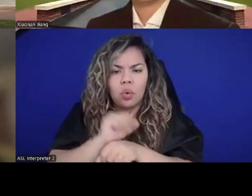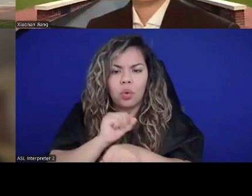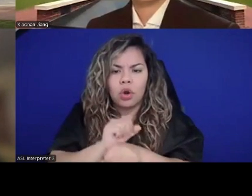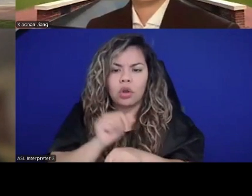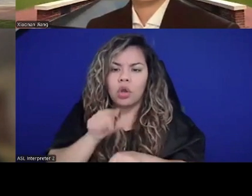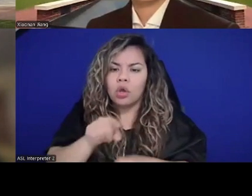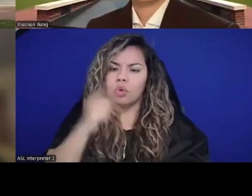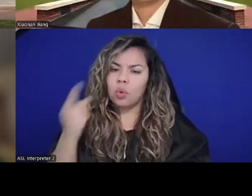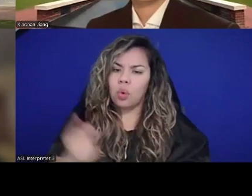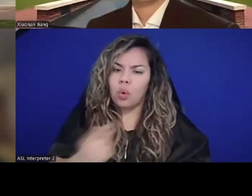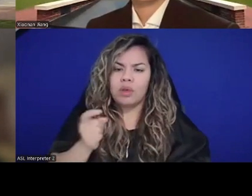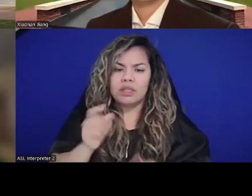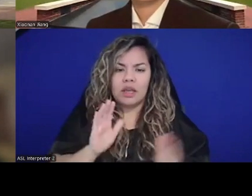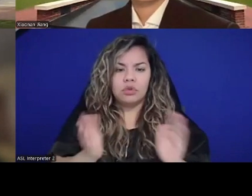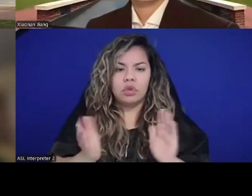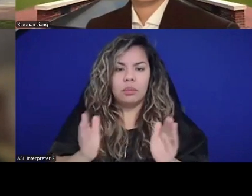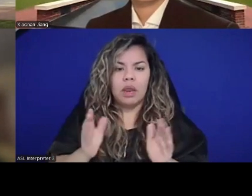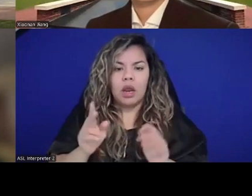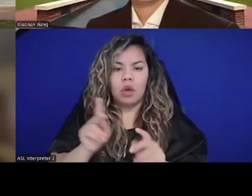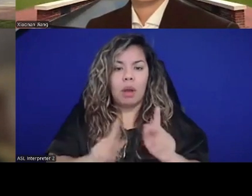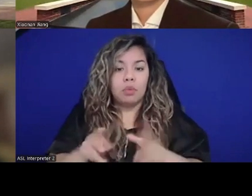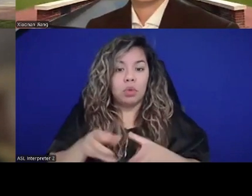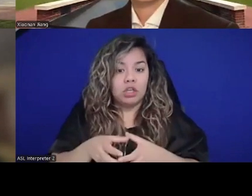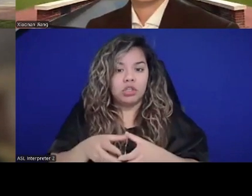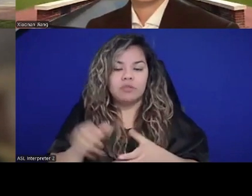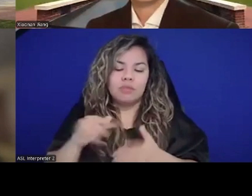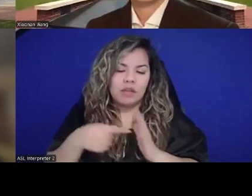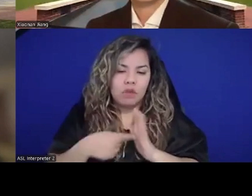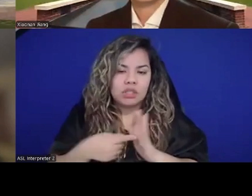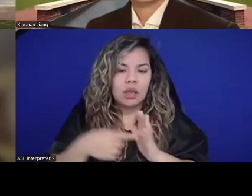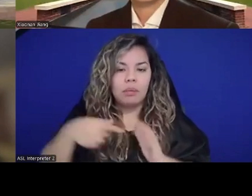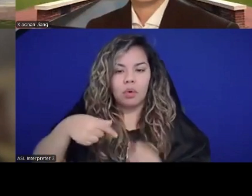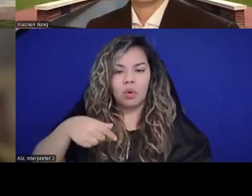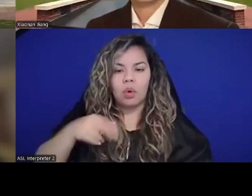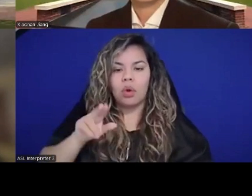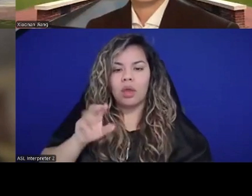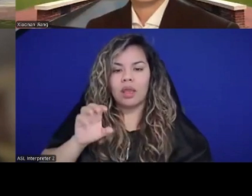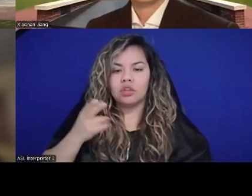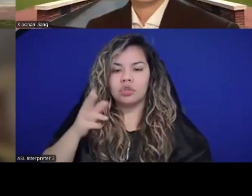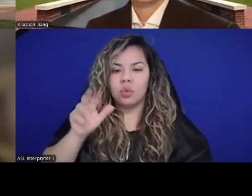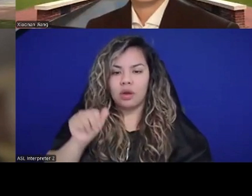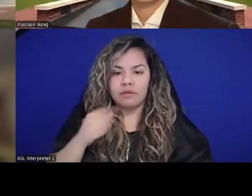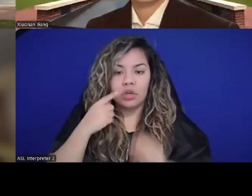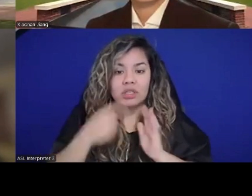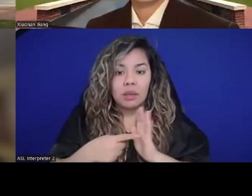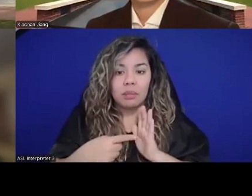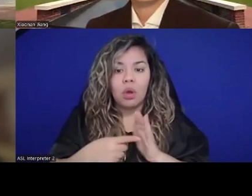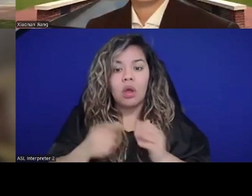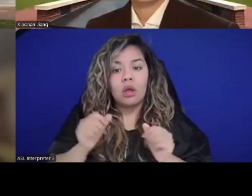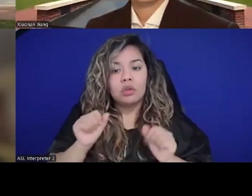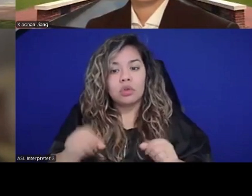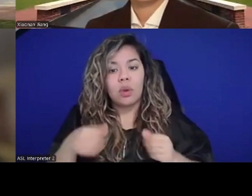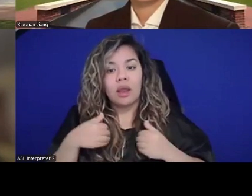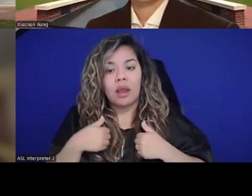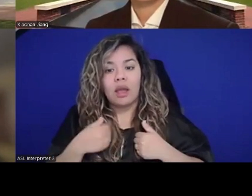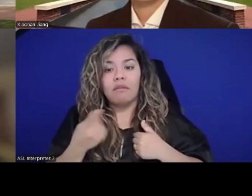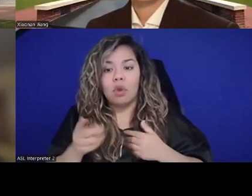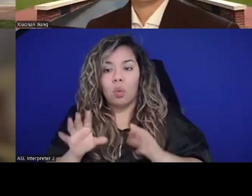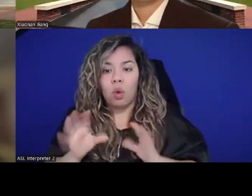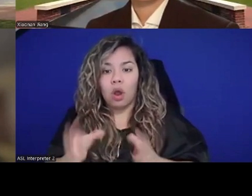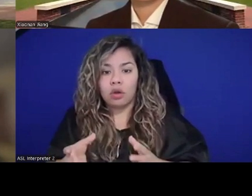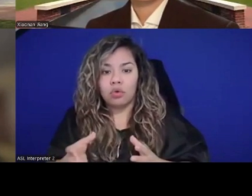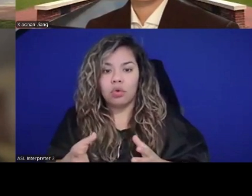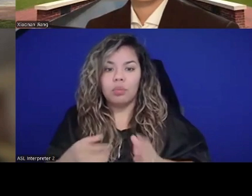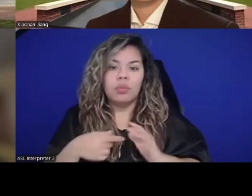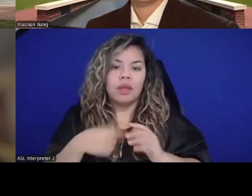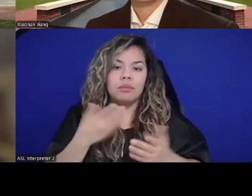populations, like the Quechua and Spanish example, or can having one group, for example, teacher and children from a developing